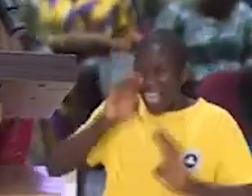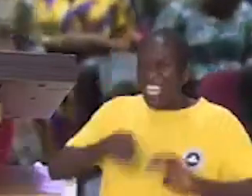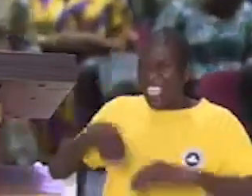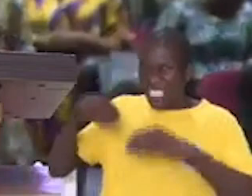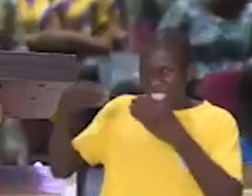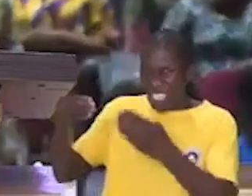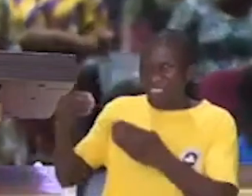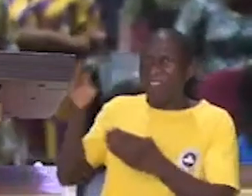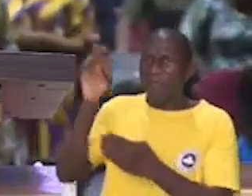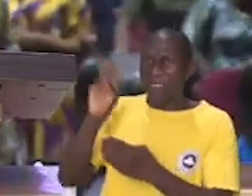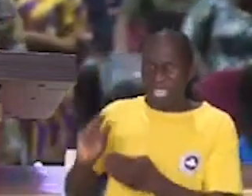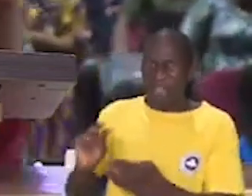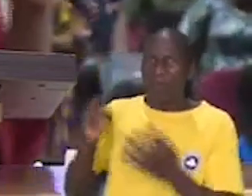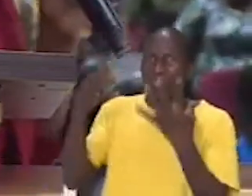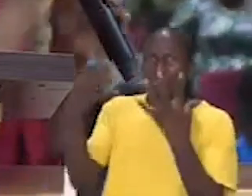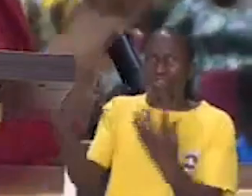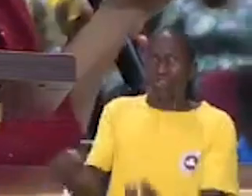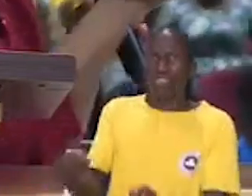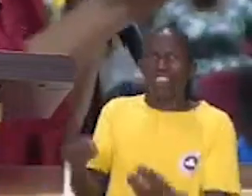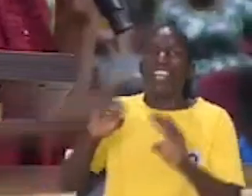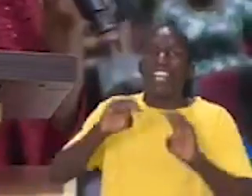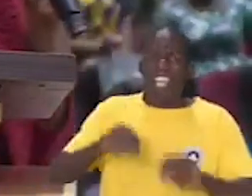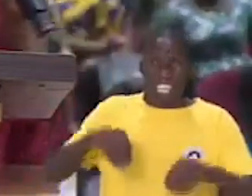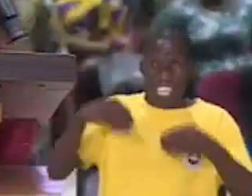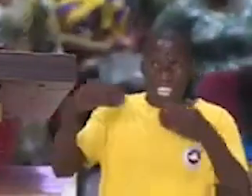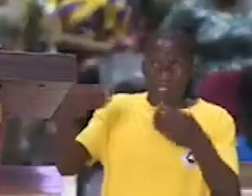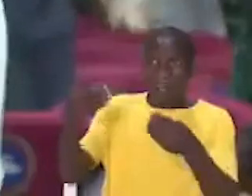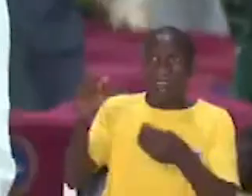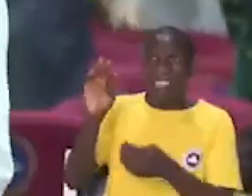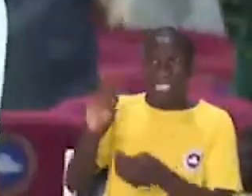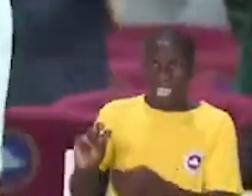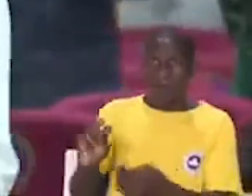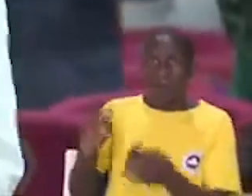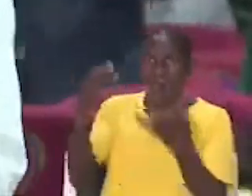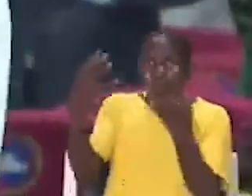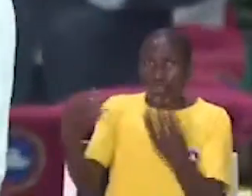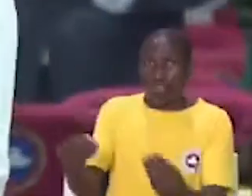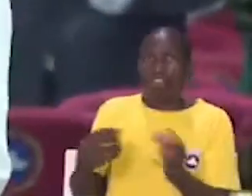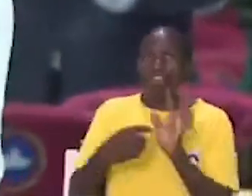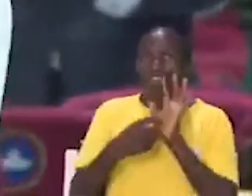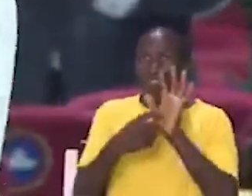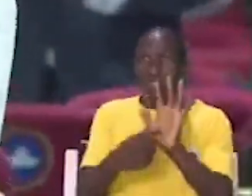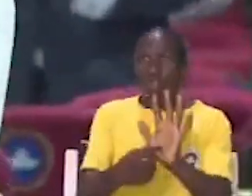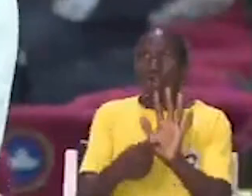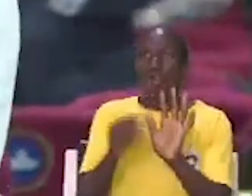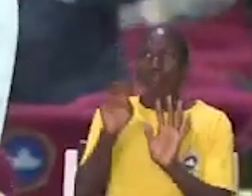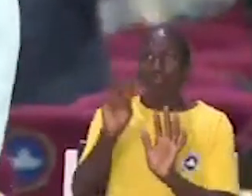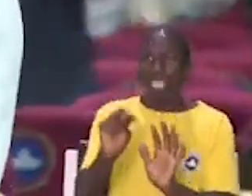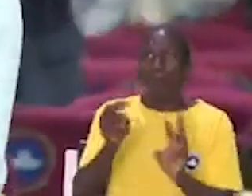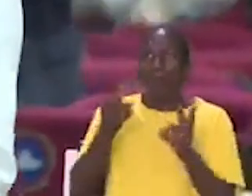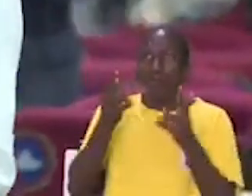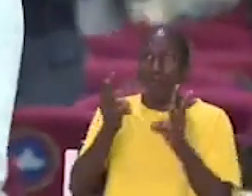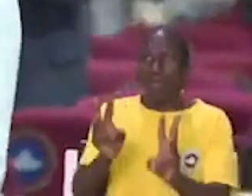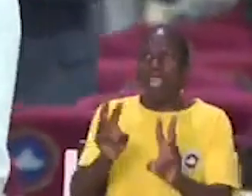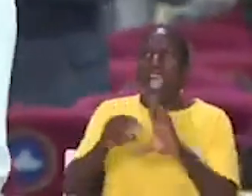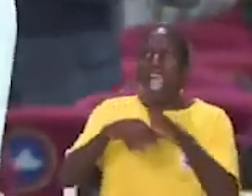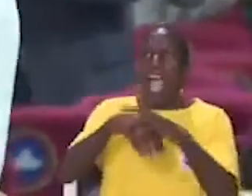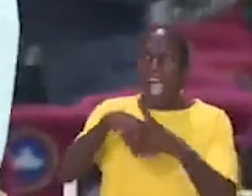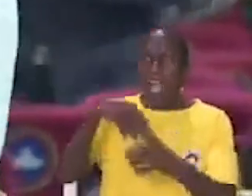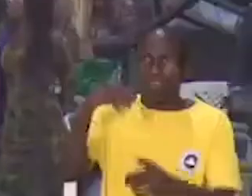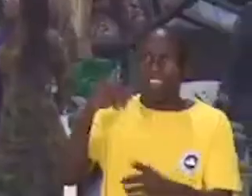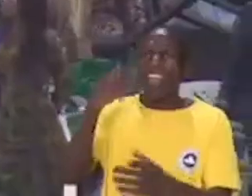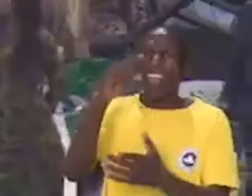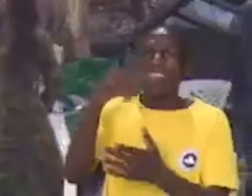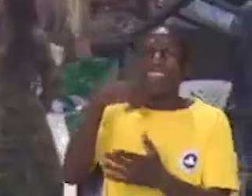divine solutions. Give them wisdom. Show them ways out. Tell them what to